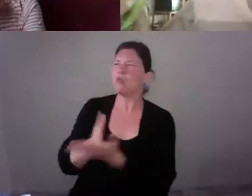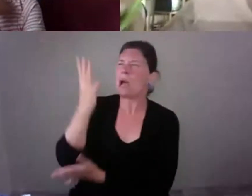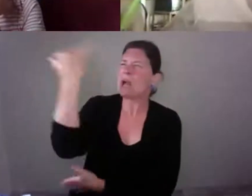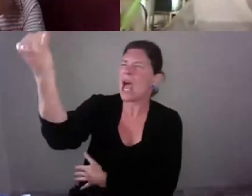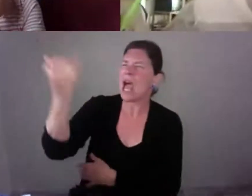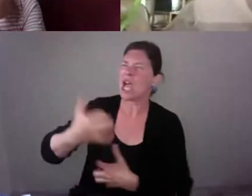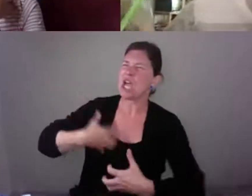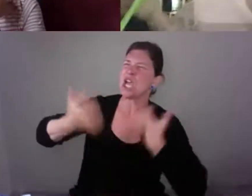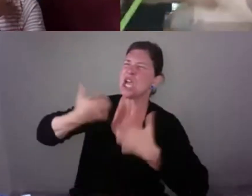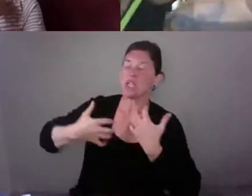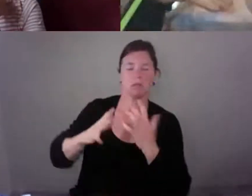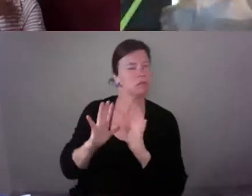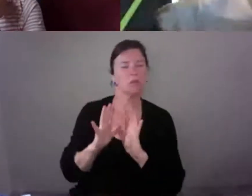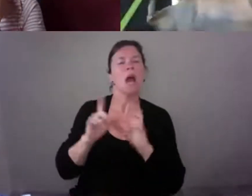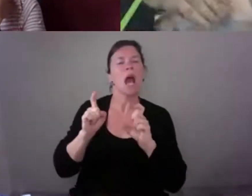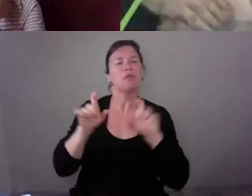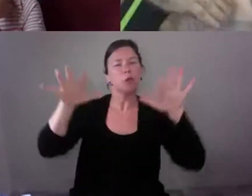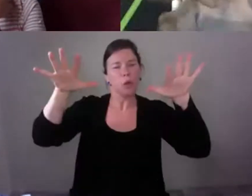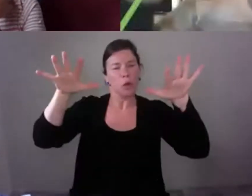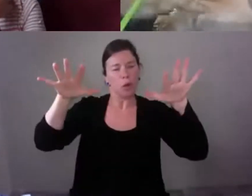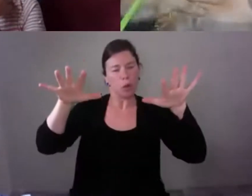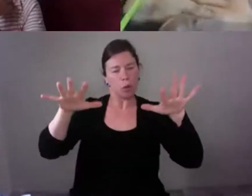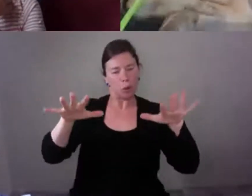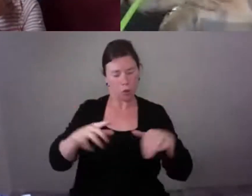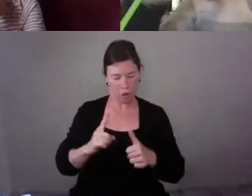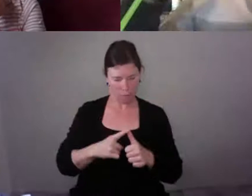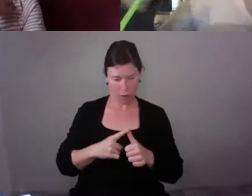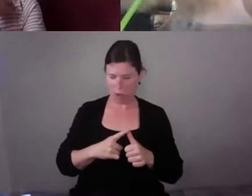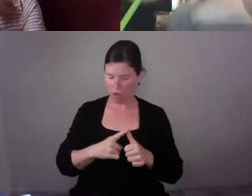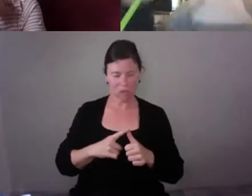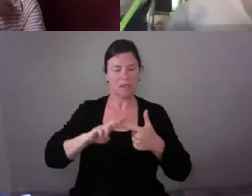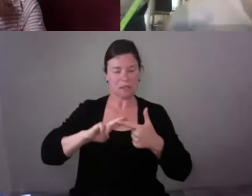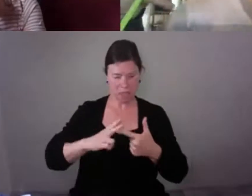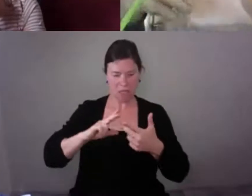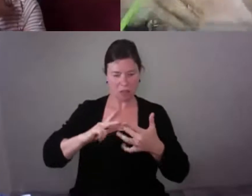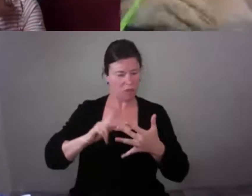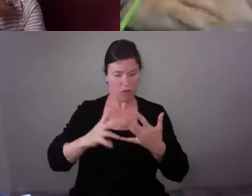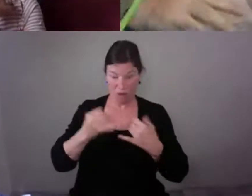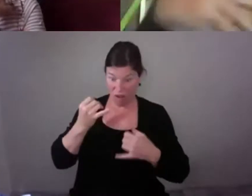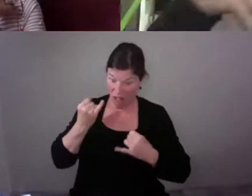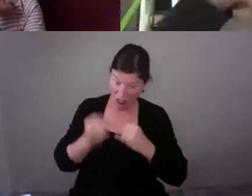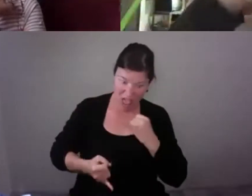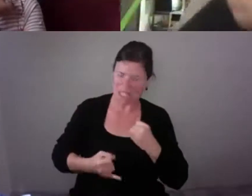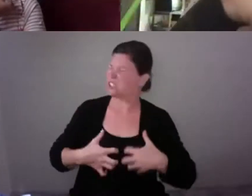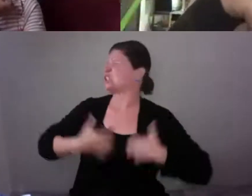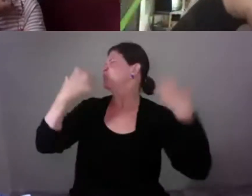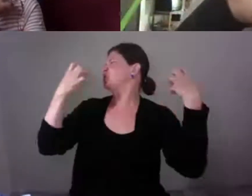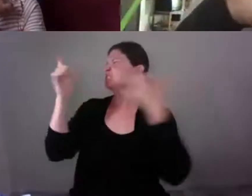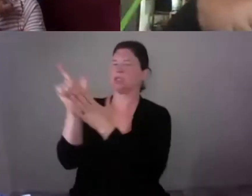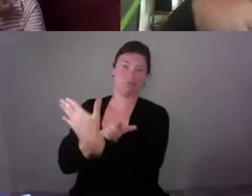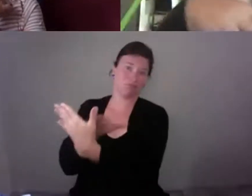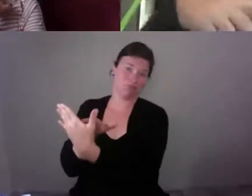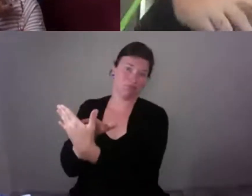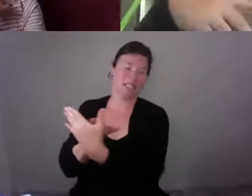they forget to kind of calm down and do all the I steps. tell you, yeah, uh-huh, And so I think it's